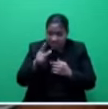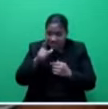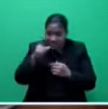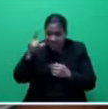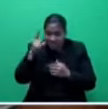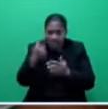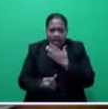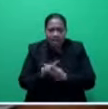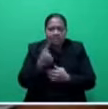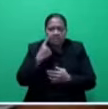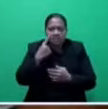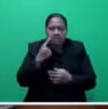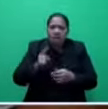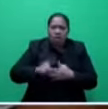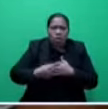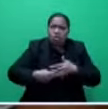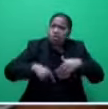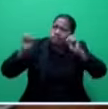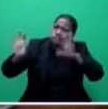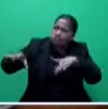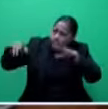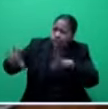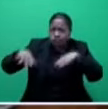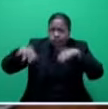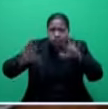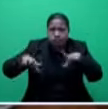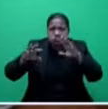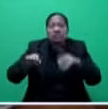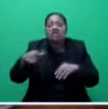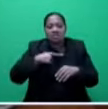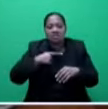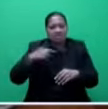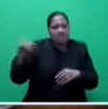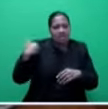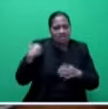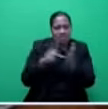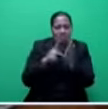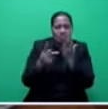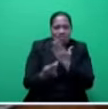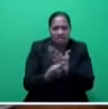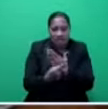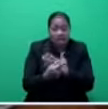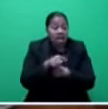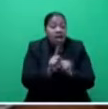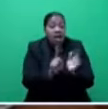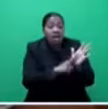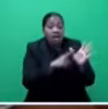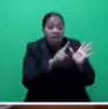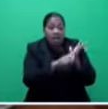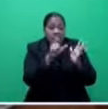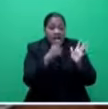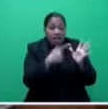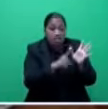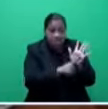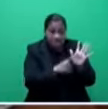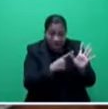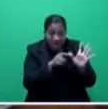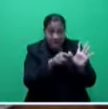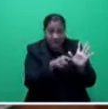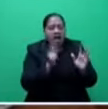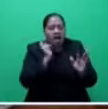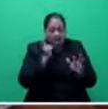that continuous rainfall is actually affecting these projects. In terms of Laudala, Honourable Members, Laudala is another challenge for